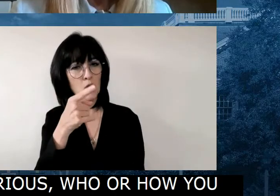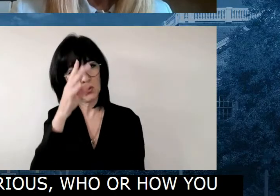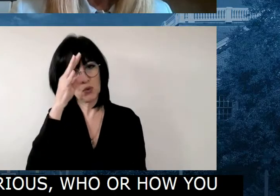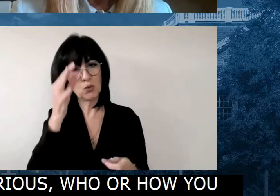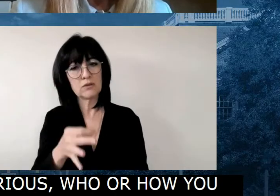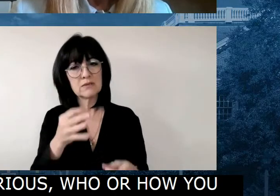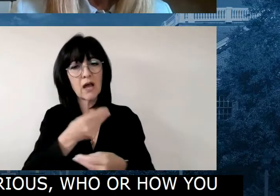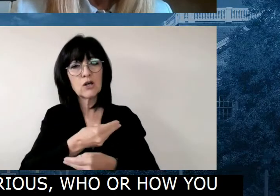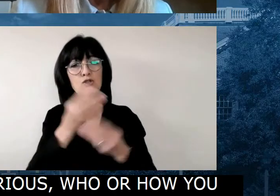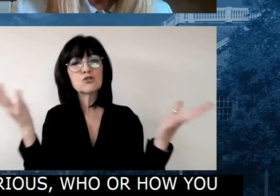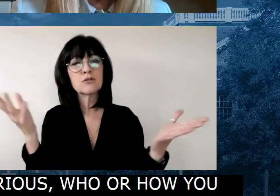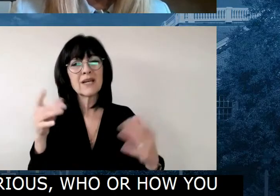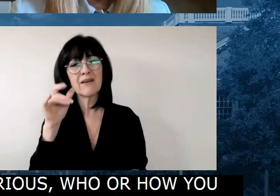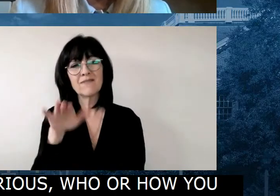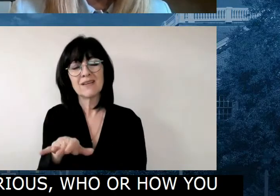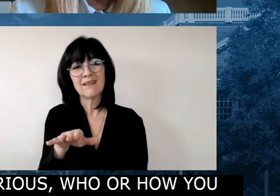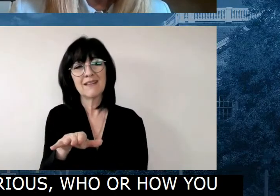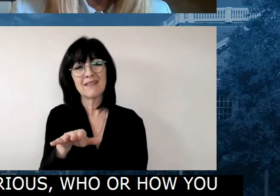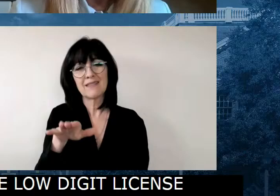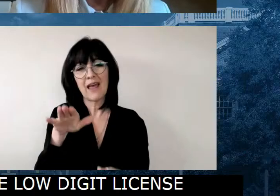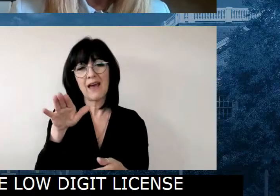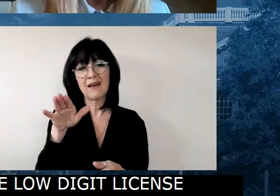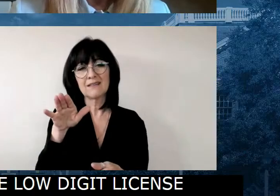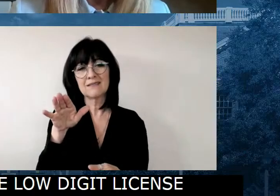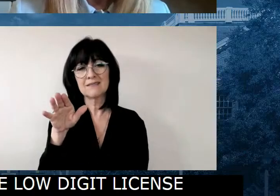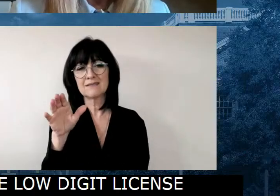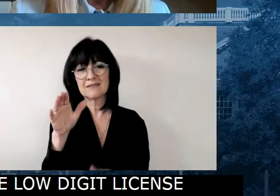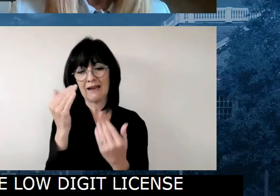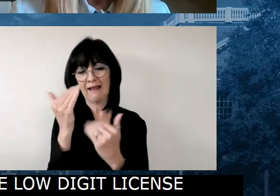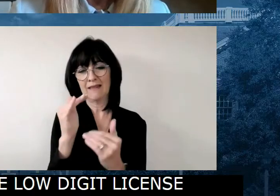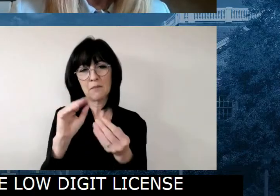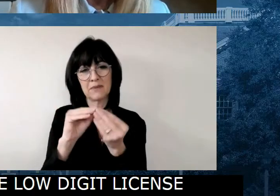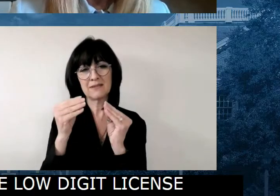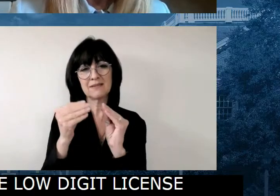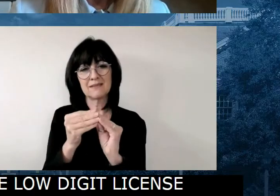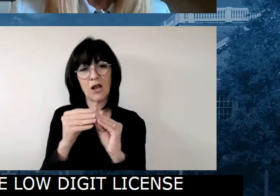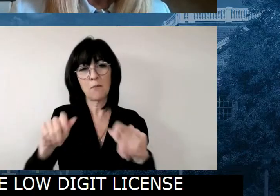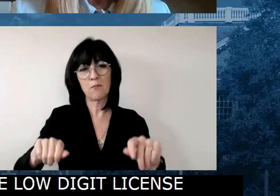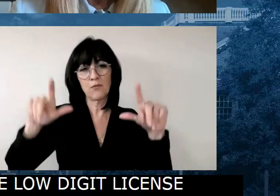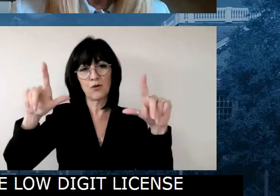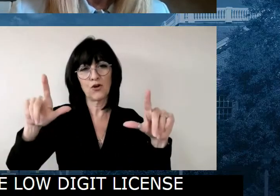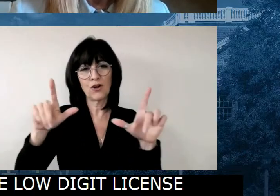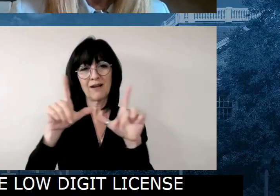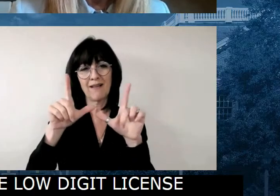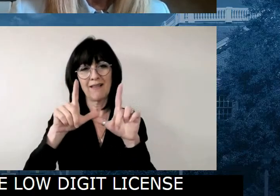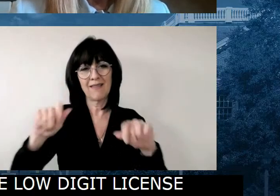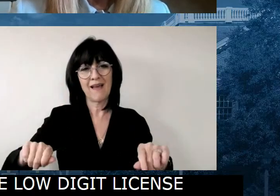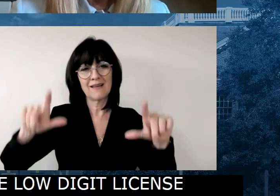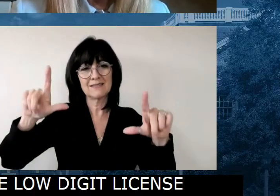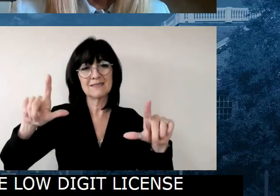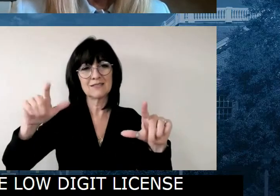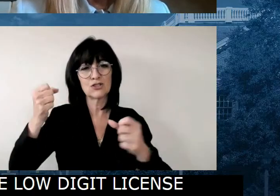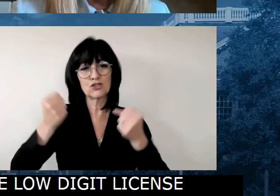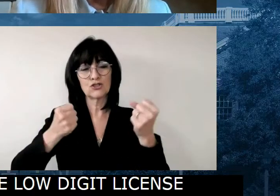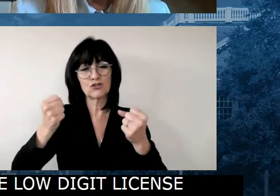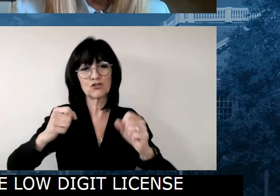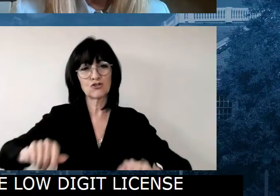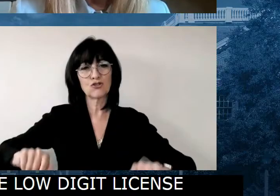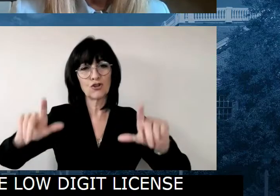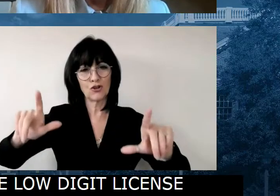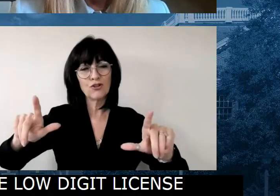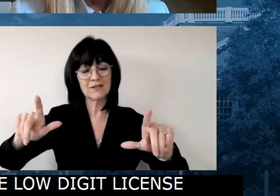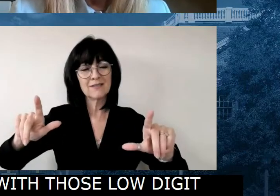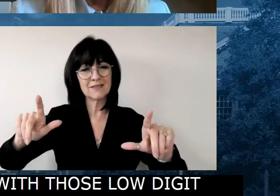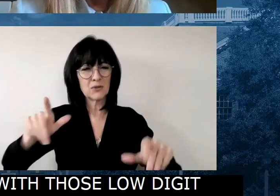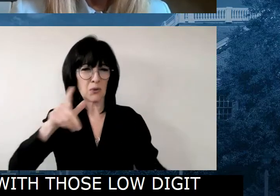how low are we talking with those low-digit license plates? Yeah, it's been a team effort. You know, I don't remember